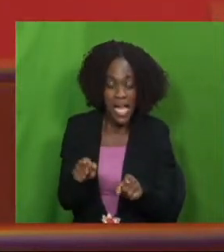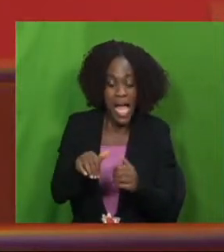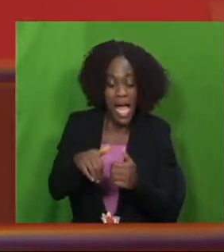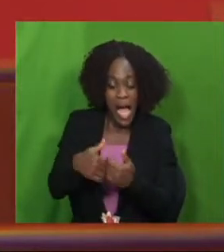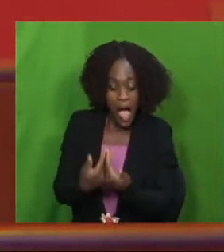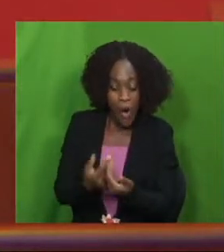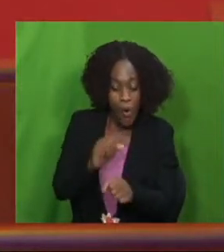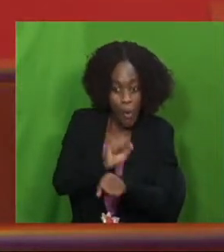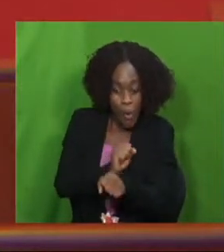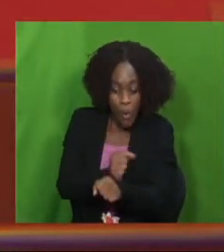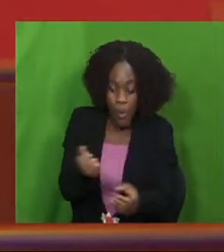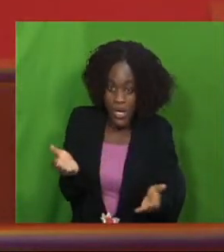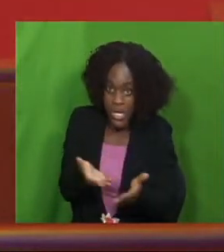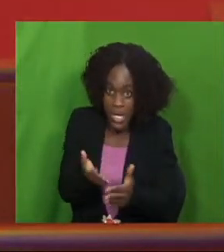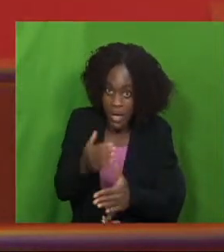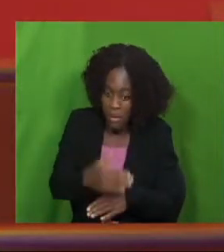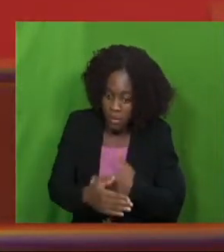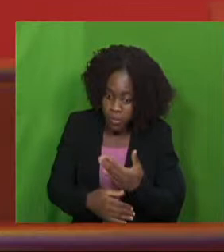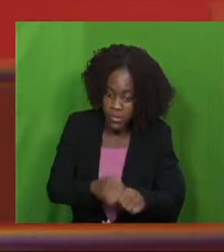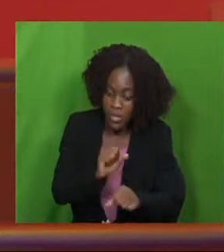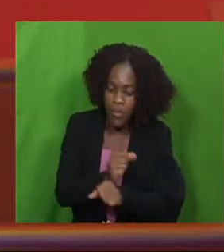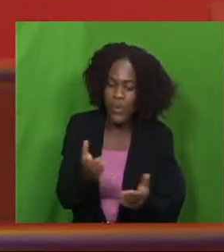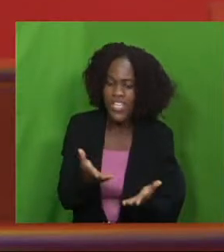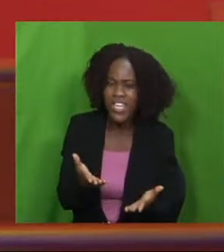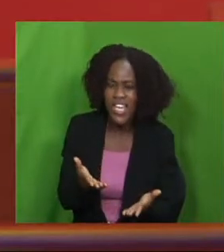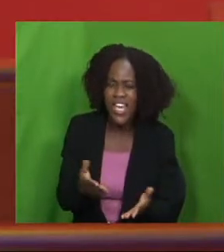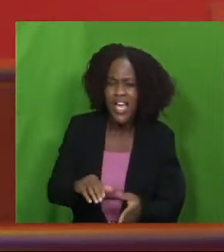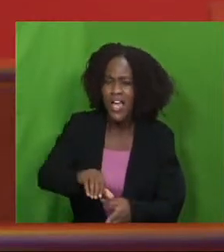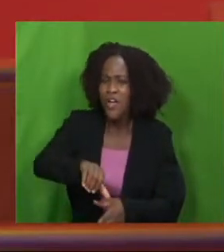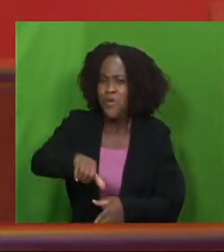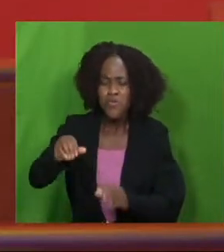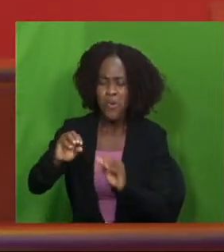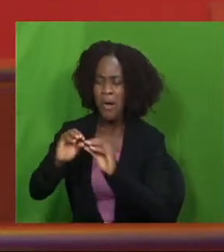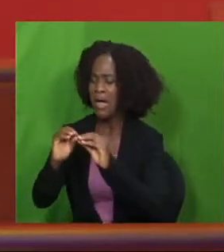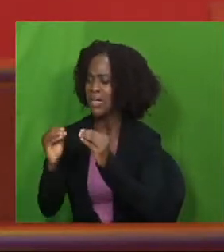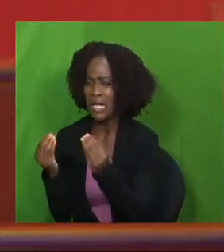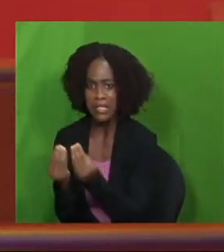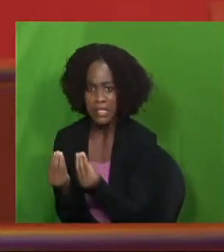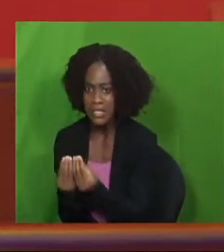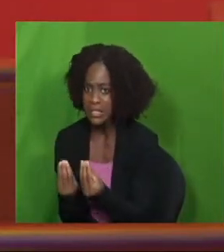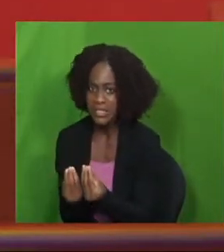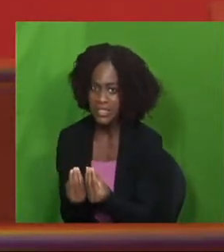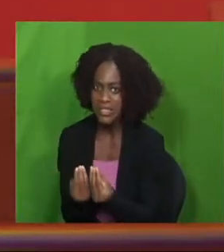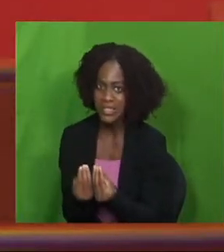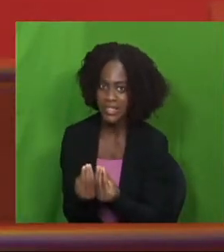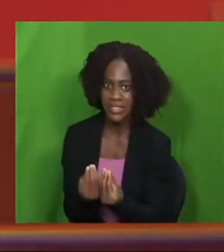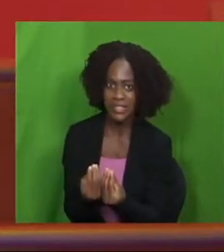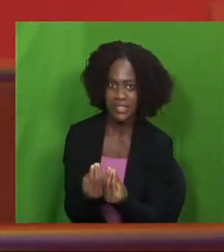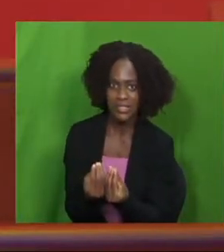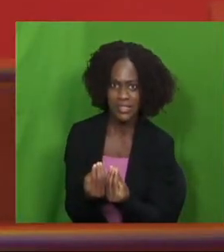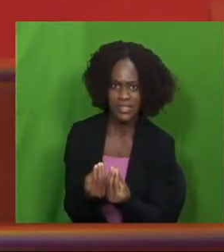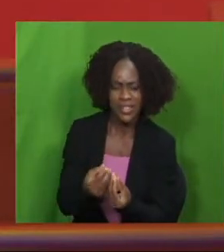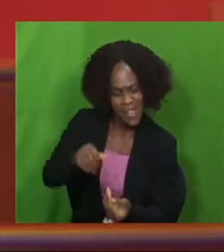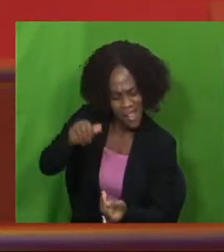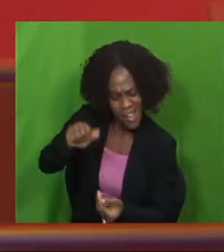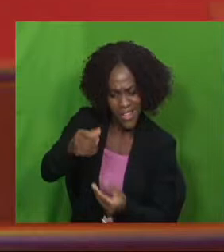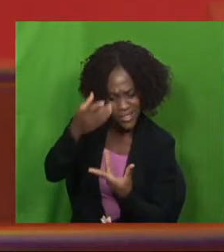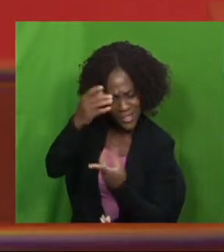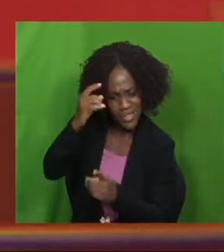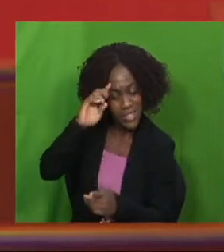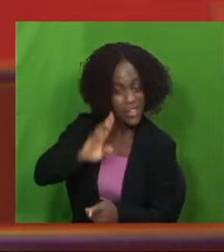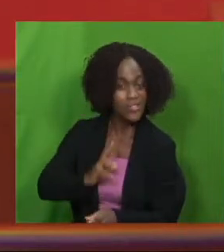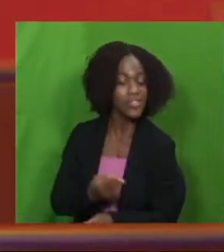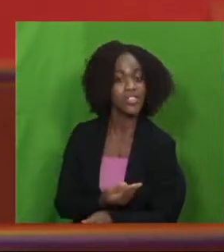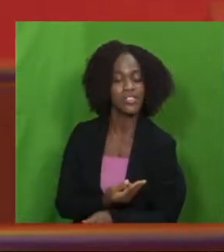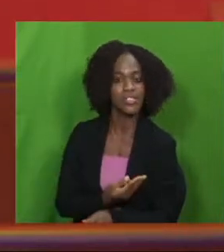and procedures, there is no other institution or body better placed to decide that